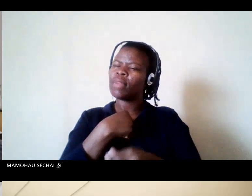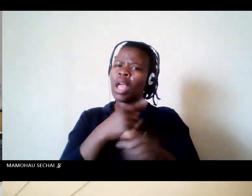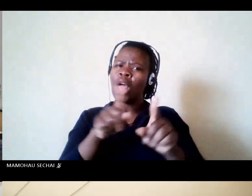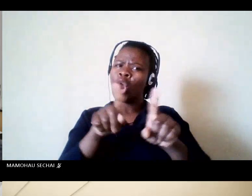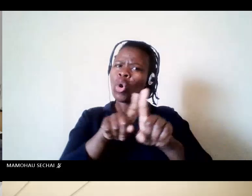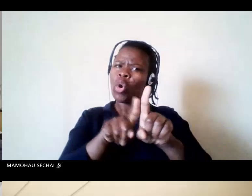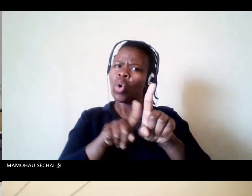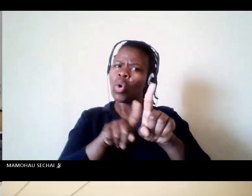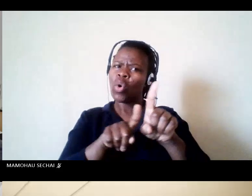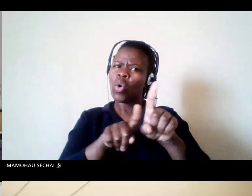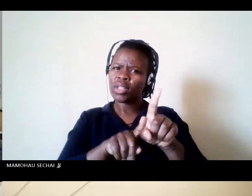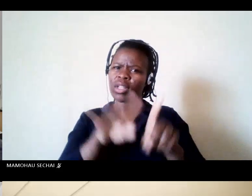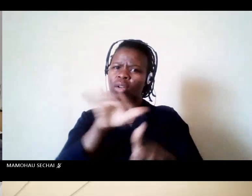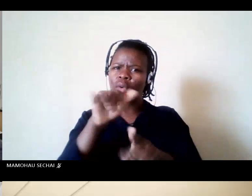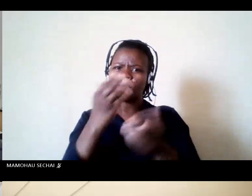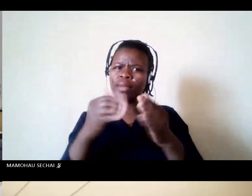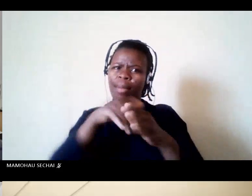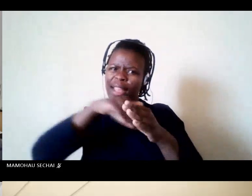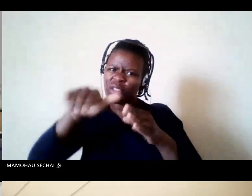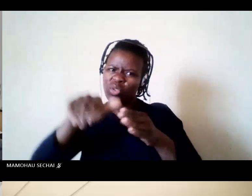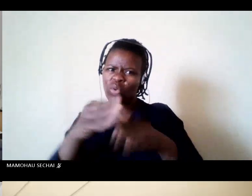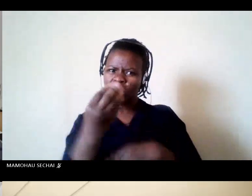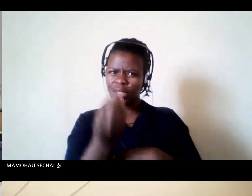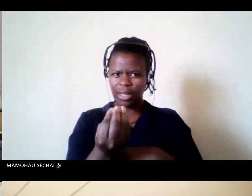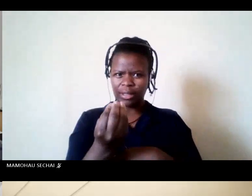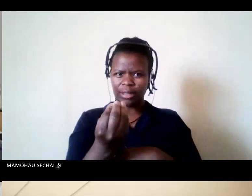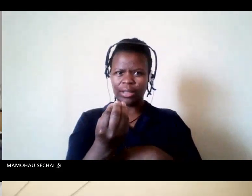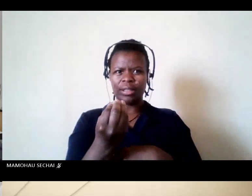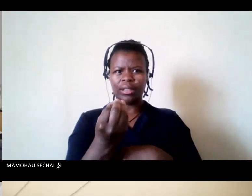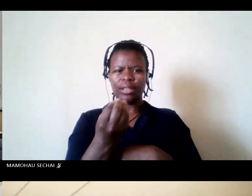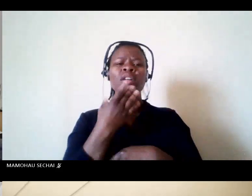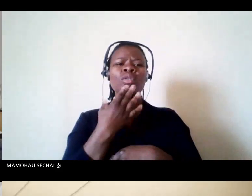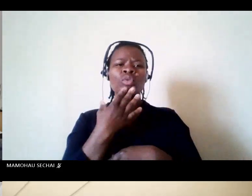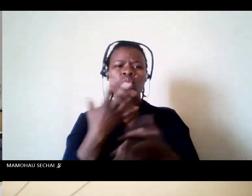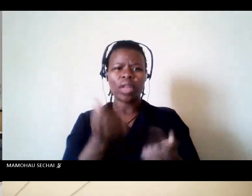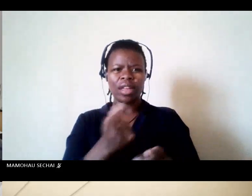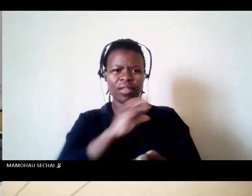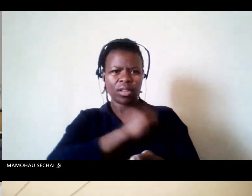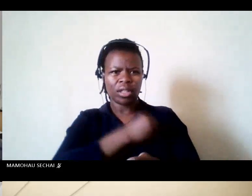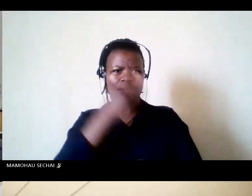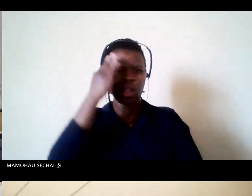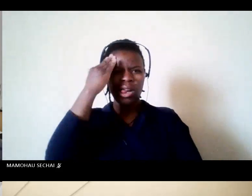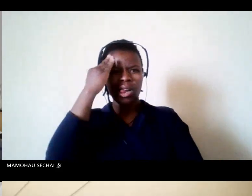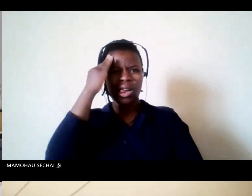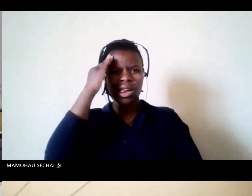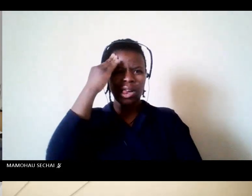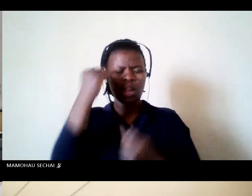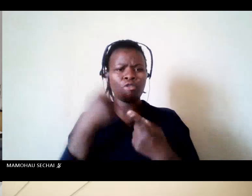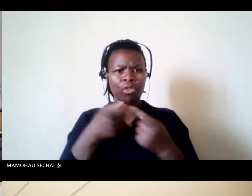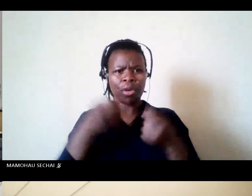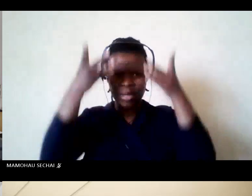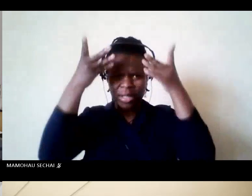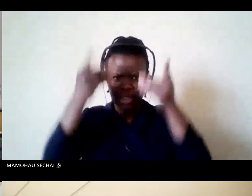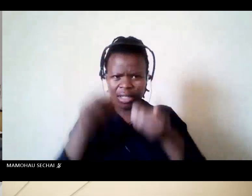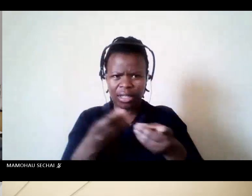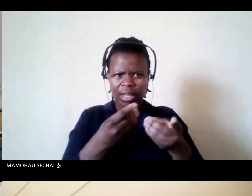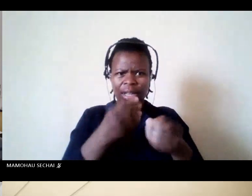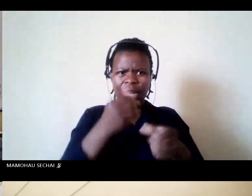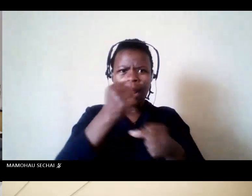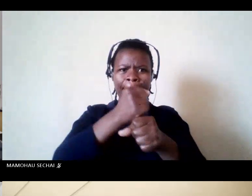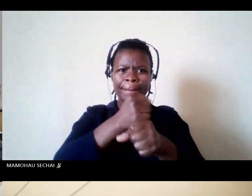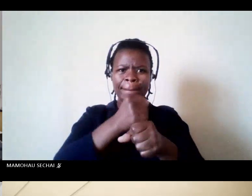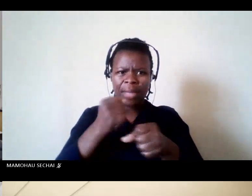historically exclude the child with the intellectual disability from decision makings about their own